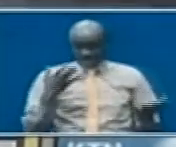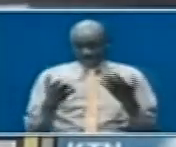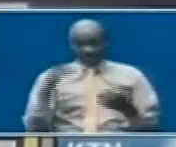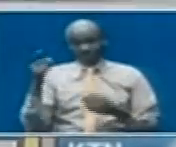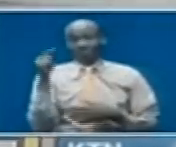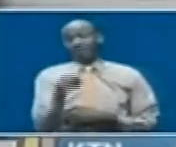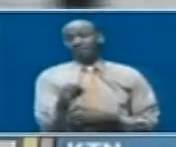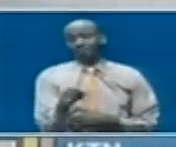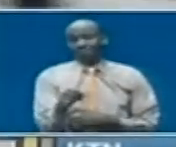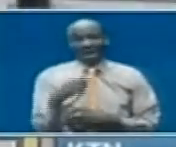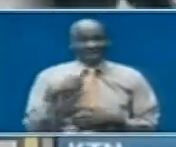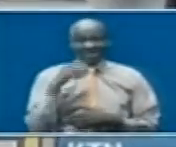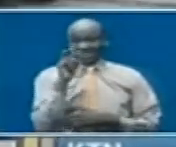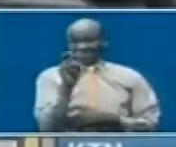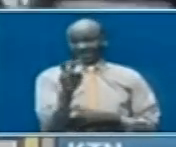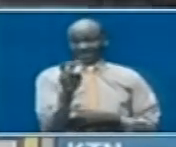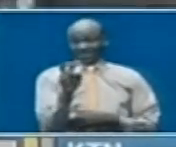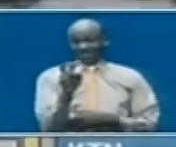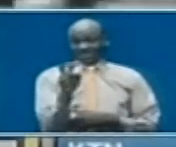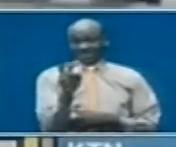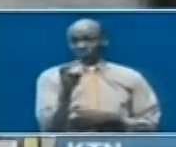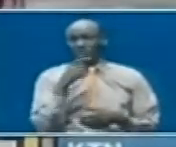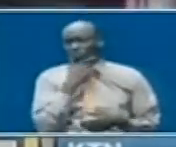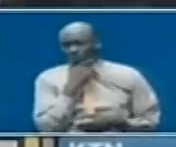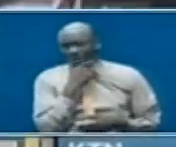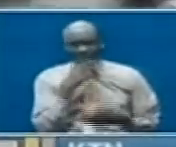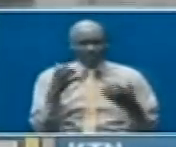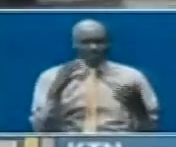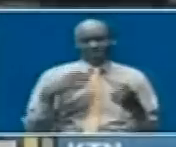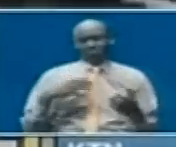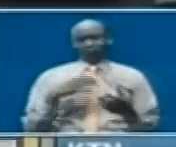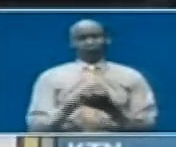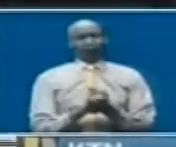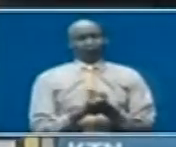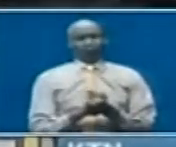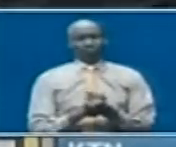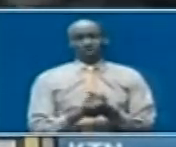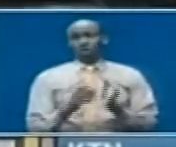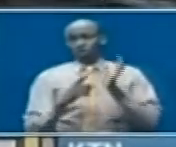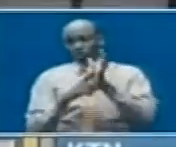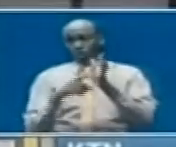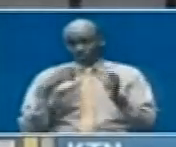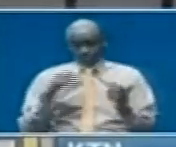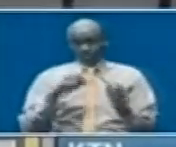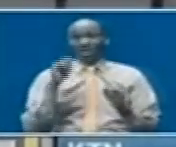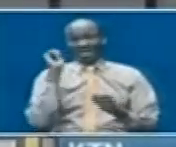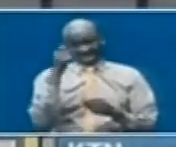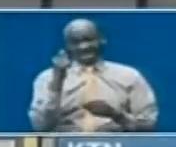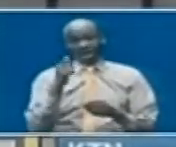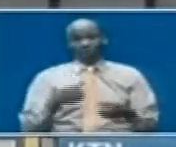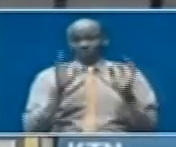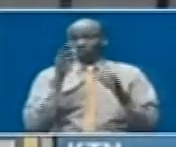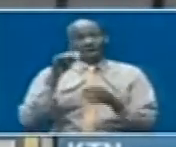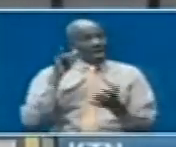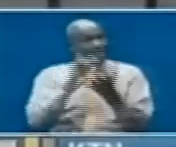Hague. We didn't see any of that today. We were actually wondering if they were still around, and the only indication that there were any Kenyan officials was at the